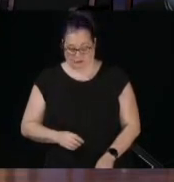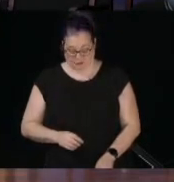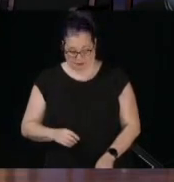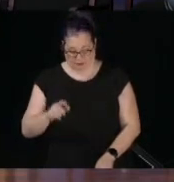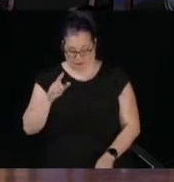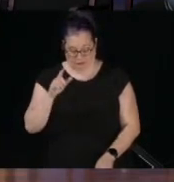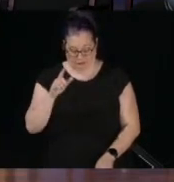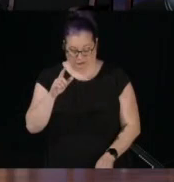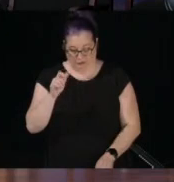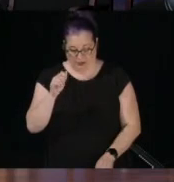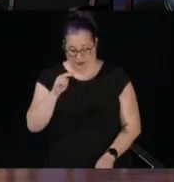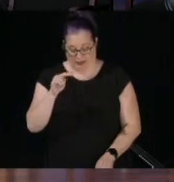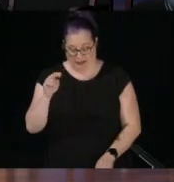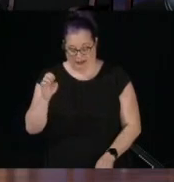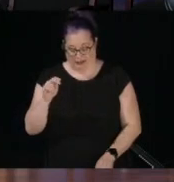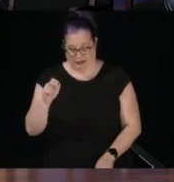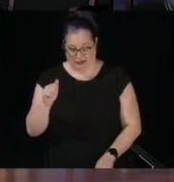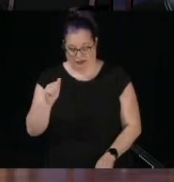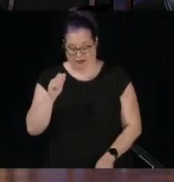Lena Ali Darwish.